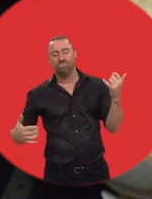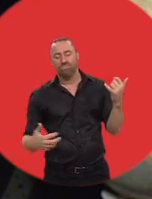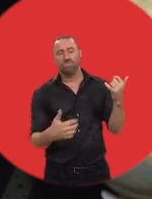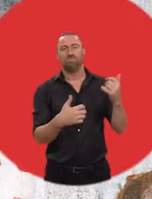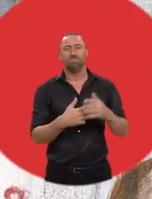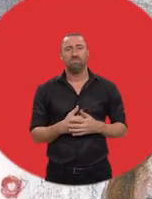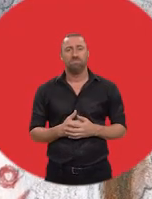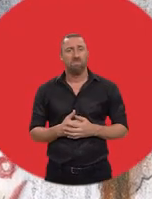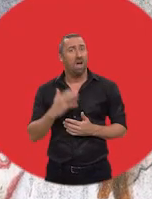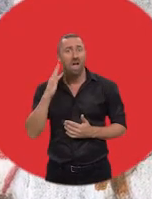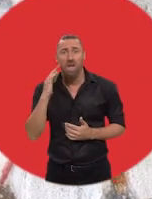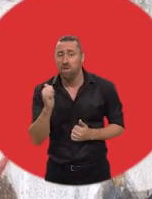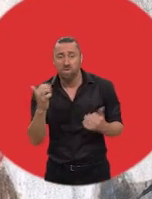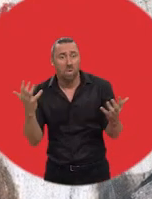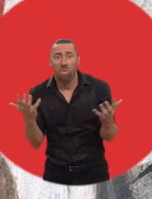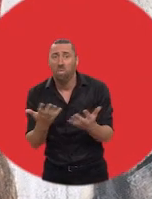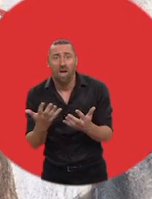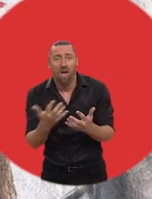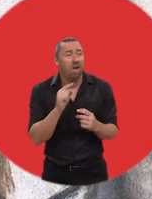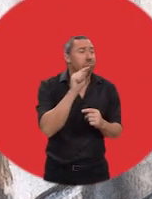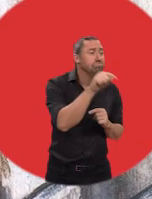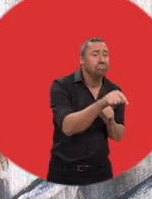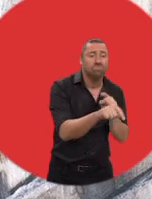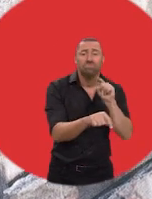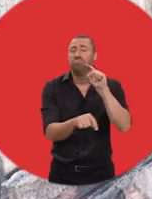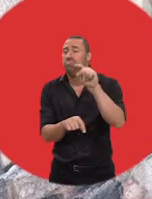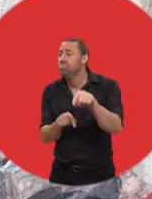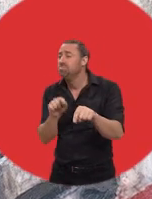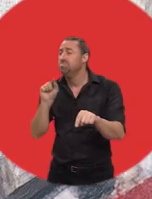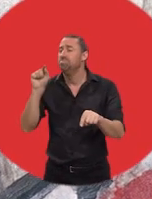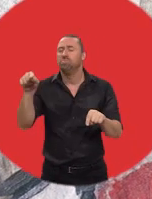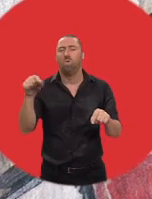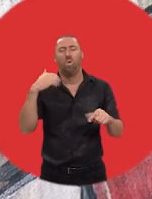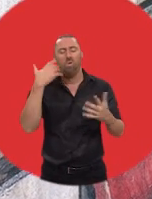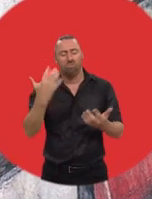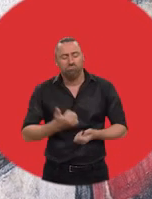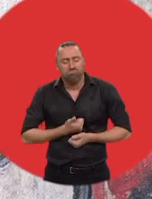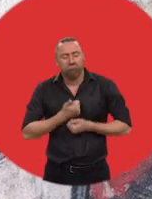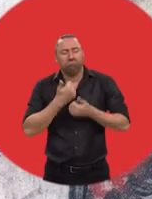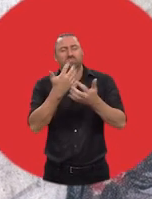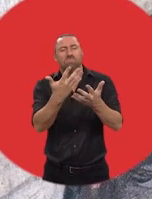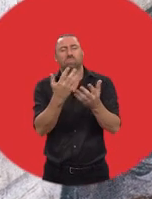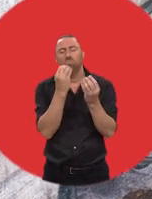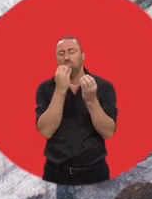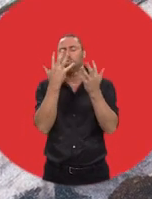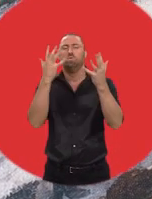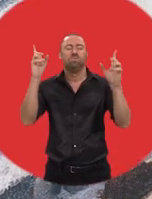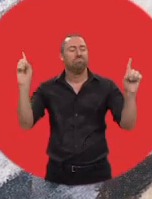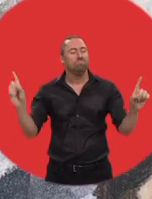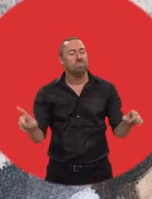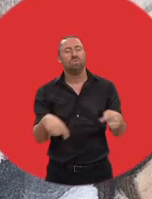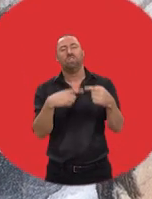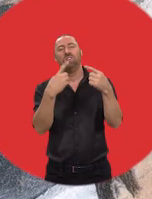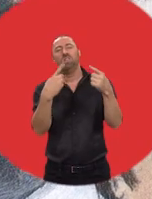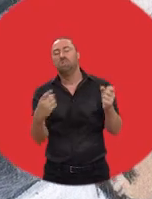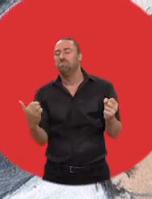And wherever they are, the Flying Orchestra play their best and most beautiful music for no reason